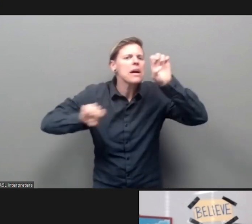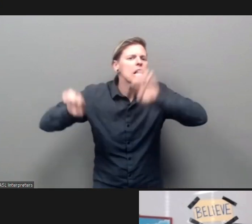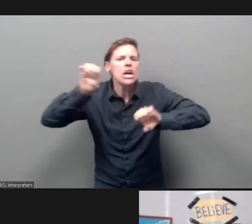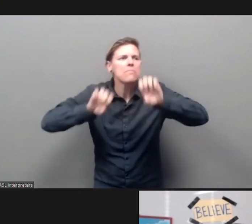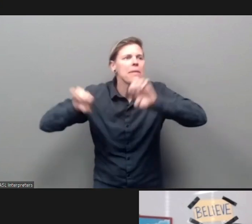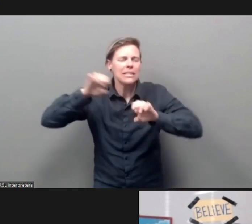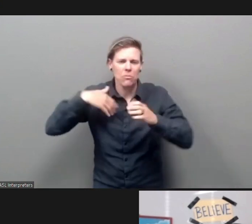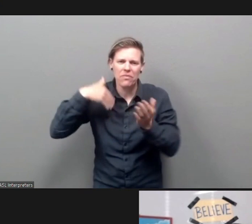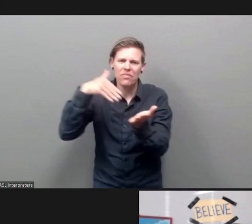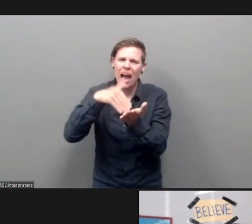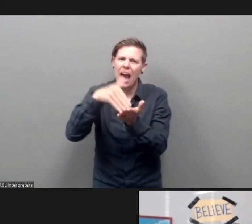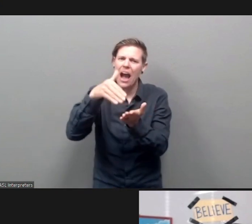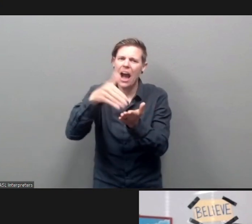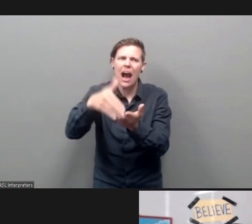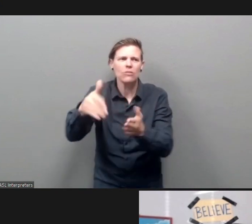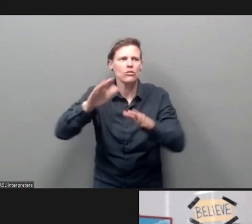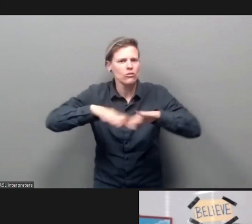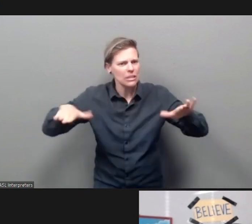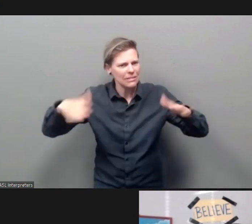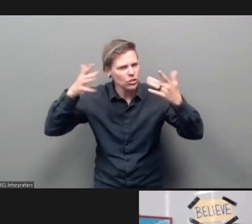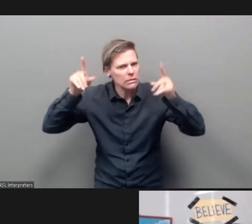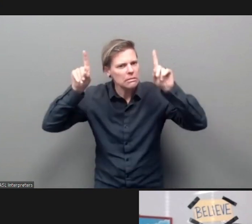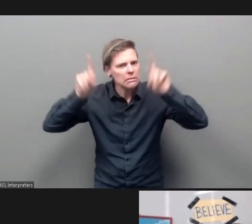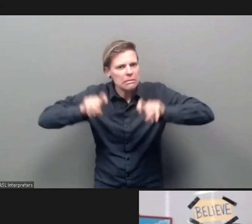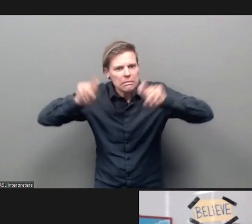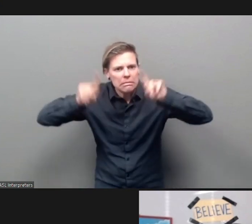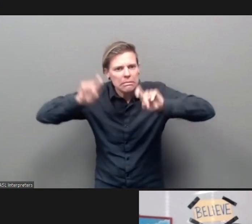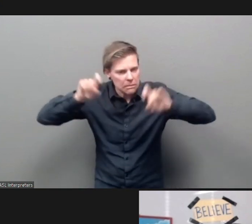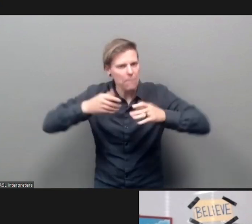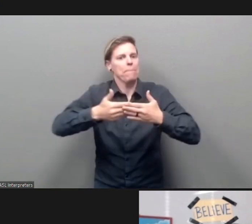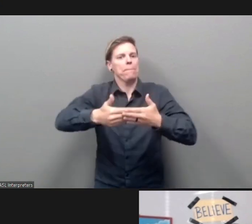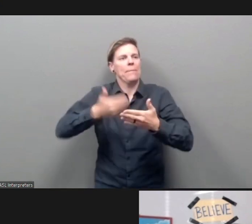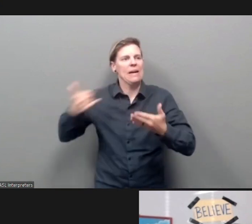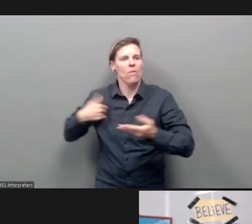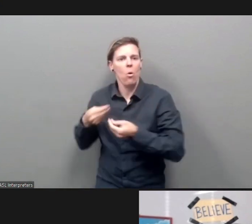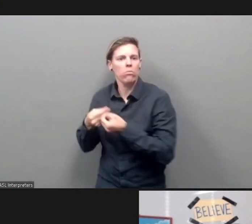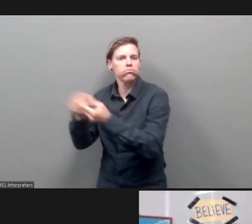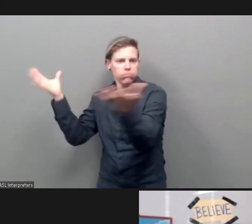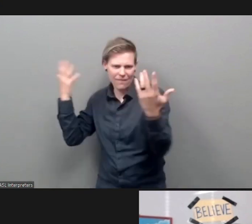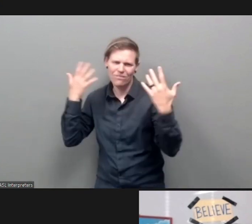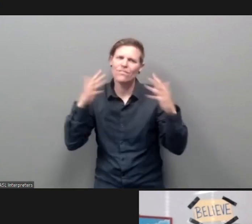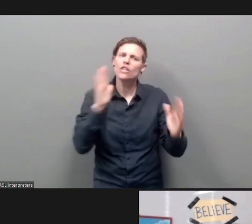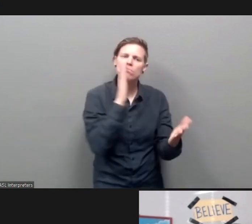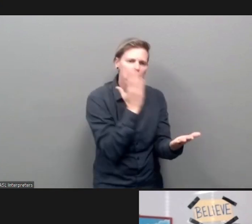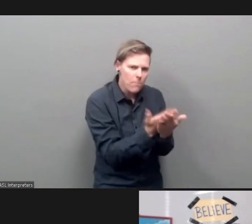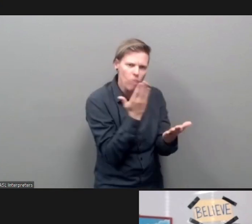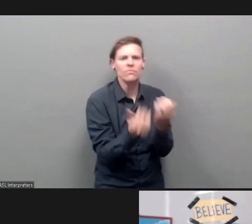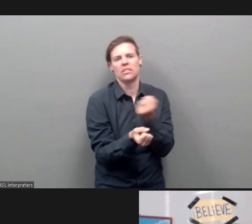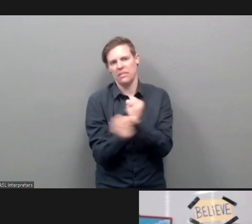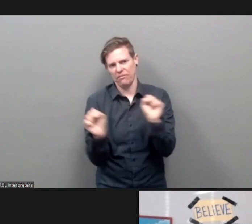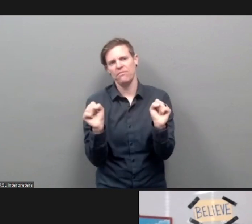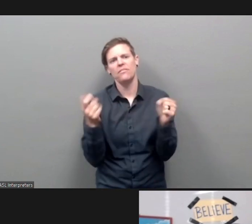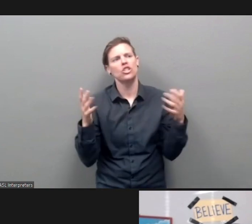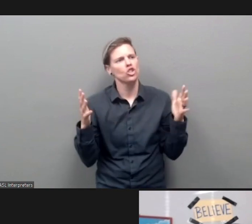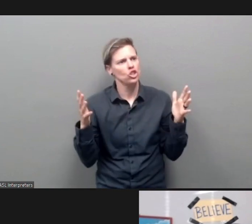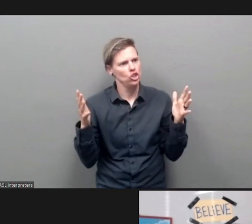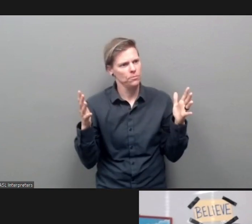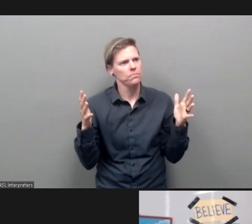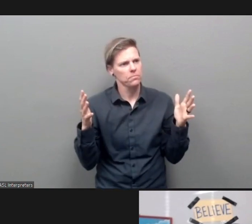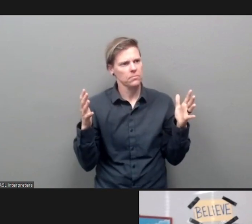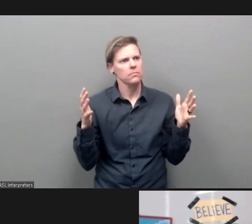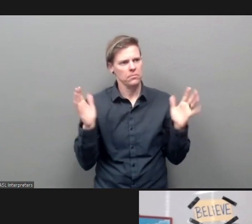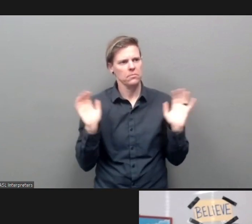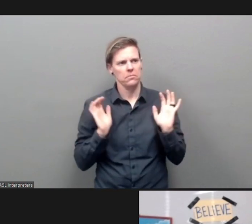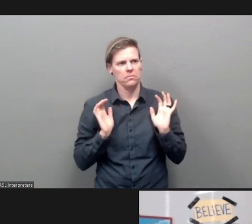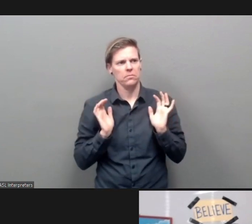that demonstrated that the vaccine was safe. So I wouldn't go with that. And I would let that one go. But on the other, I think a